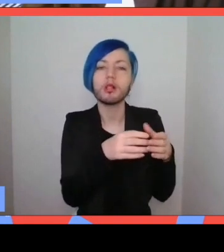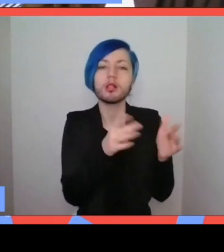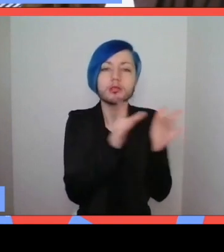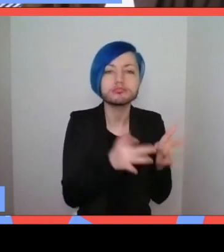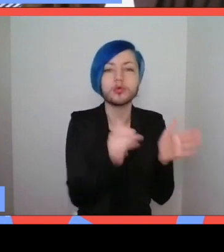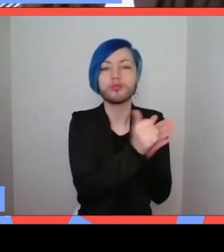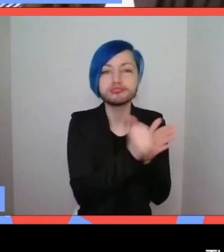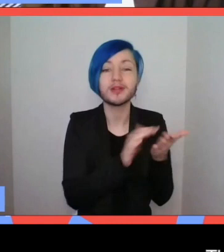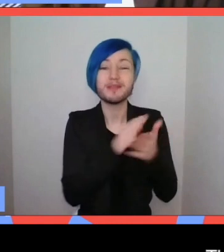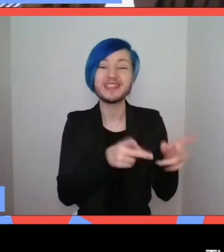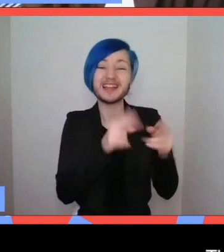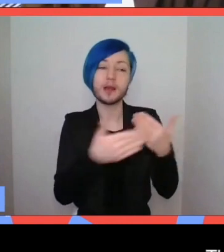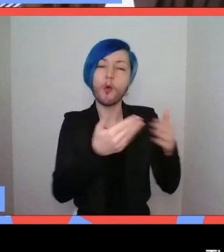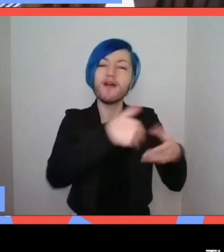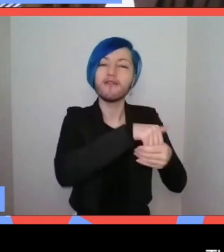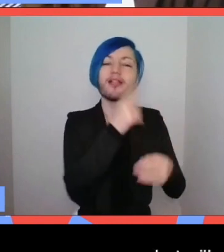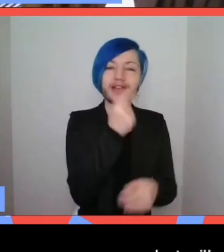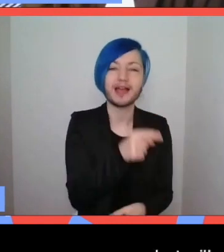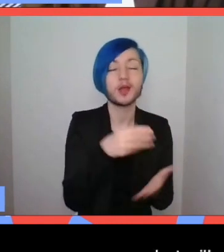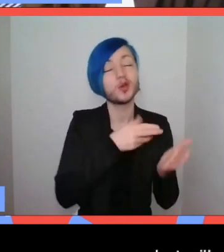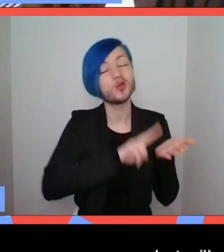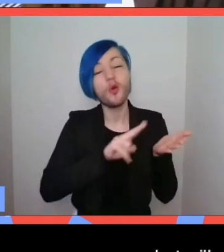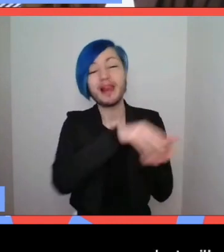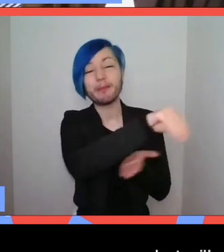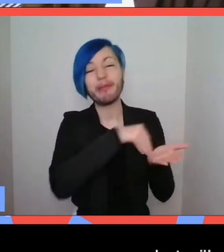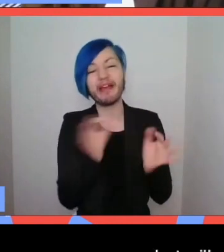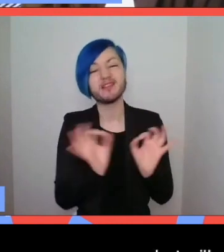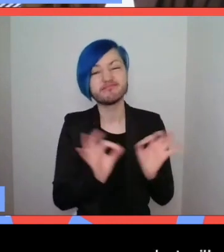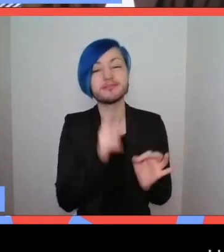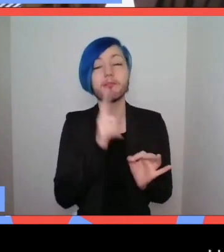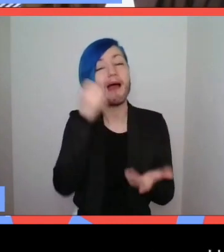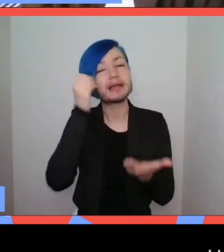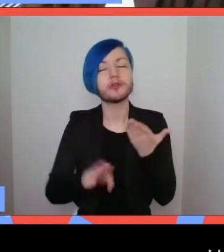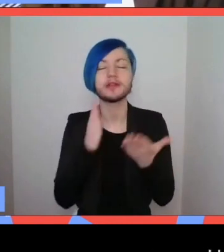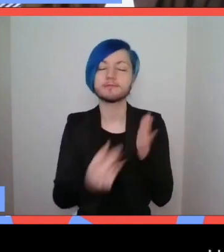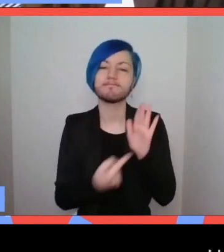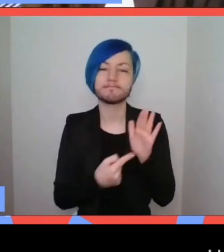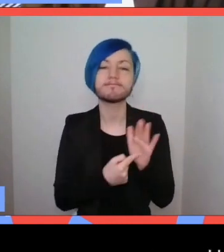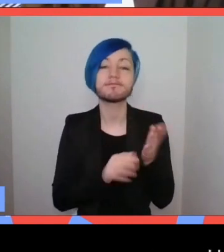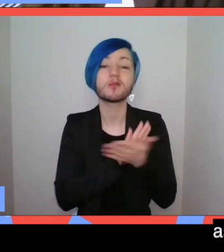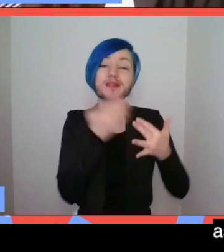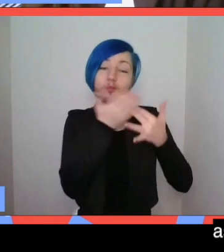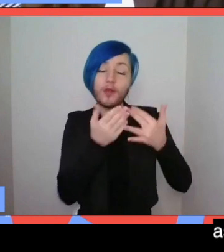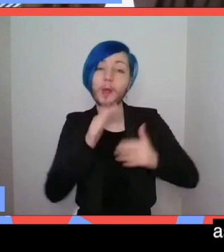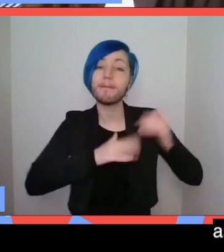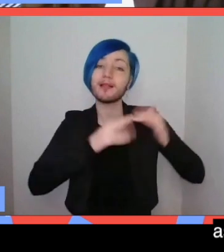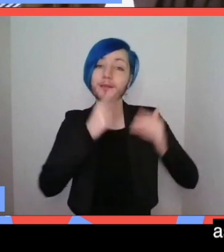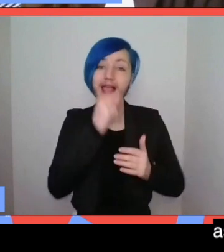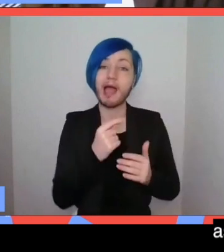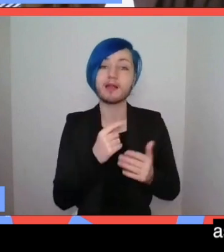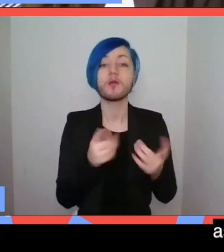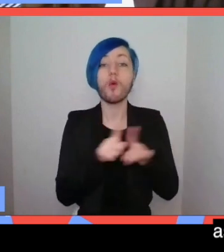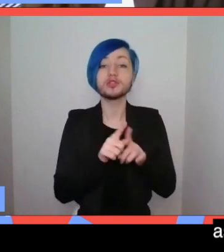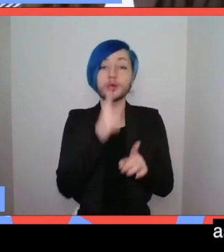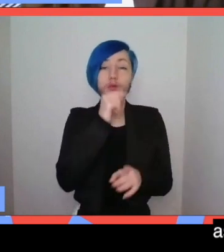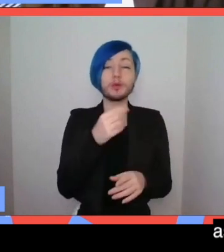to your writing. These are usually unpaid, but will give you invaluable experience and help you build your portfolio as you learn what works and